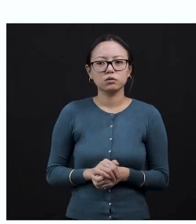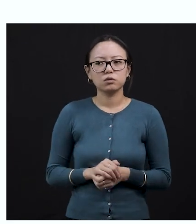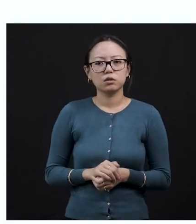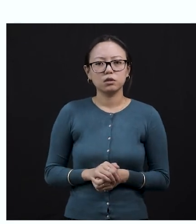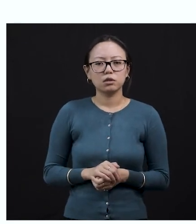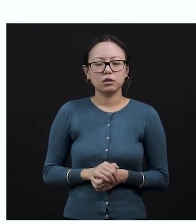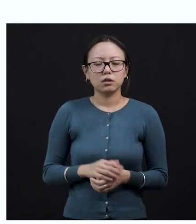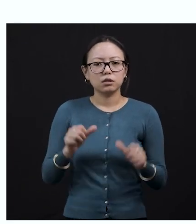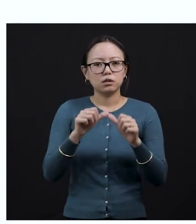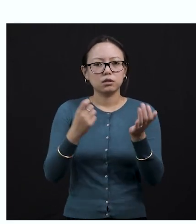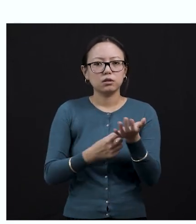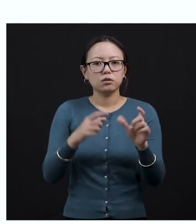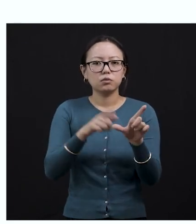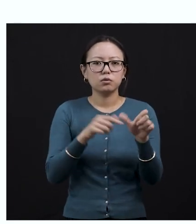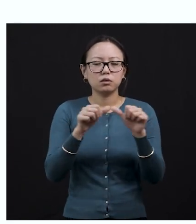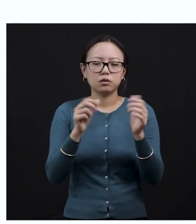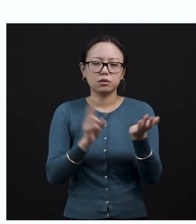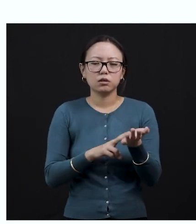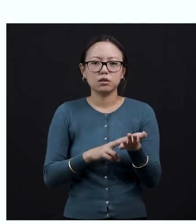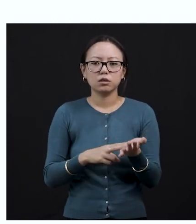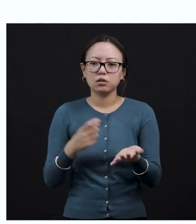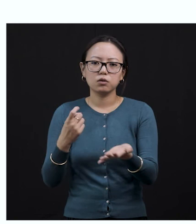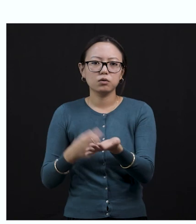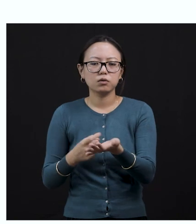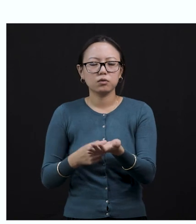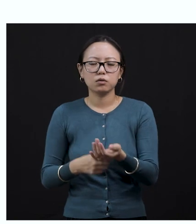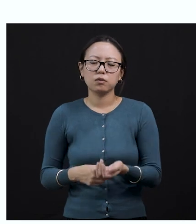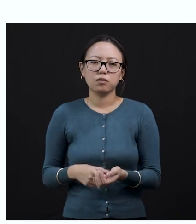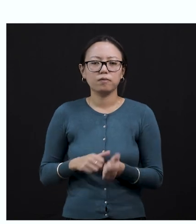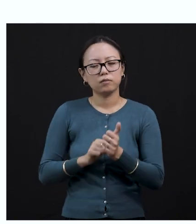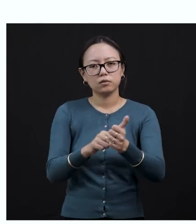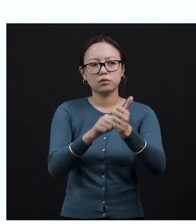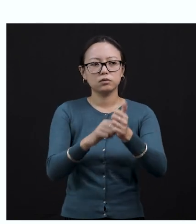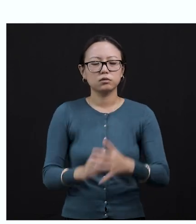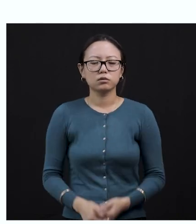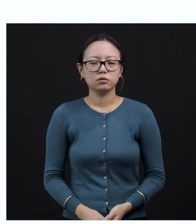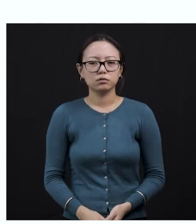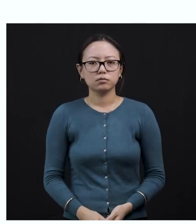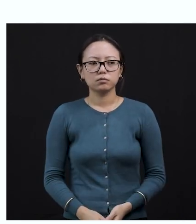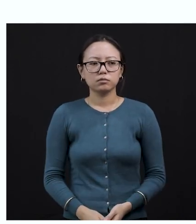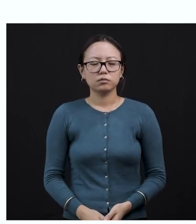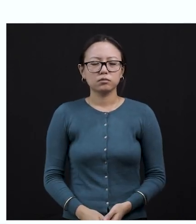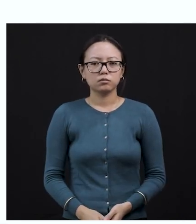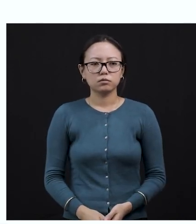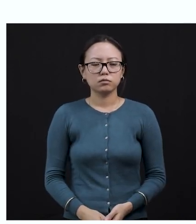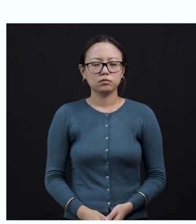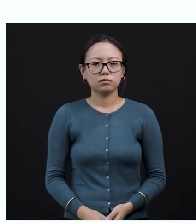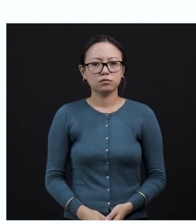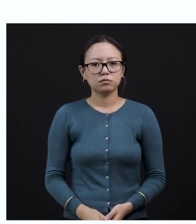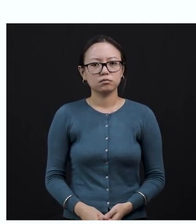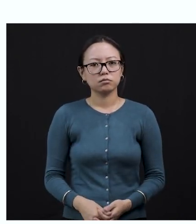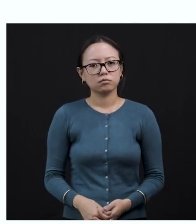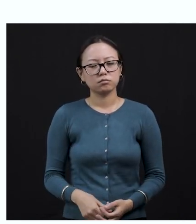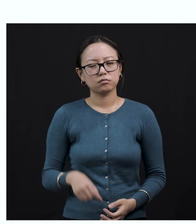India, they have termed these people as the Dasas and the Dasyus, all right? So this